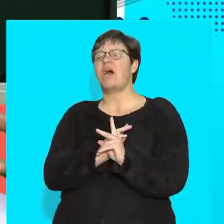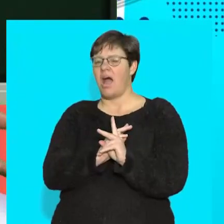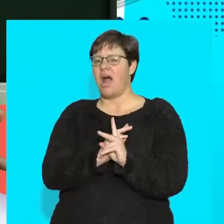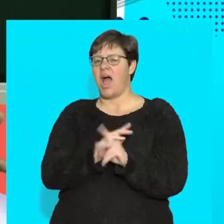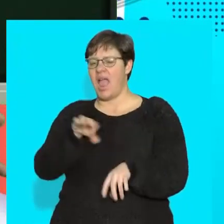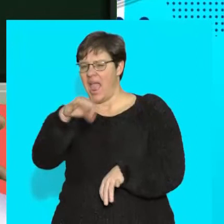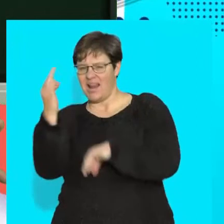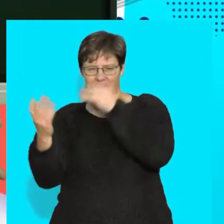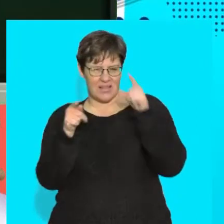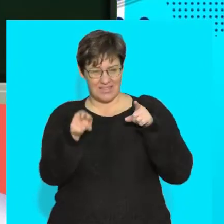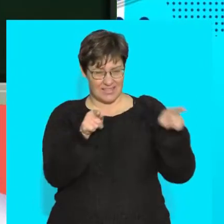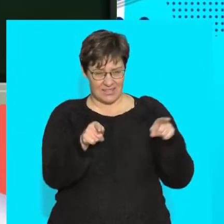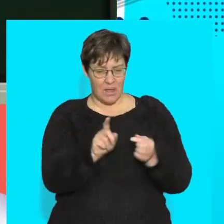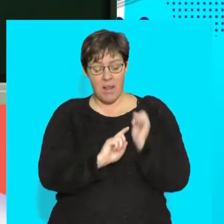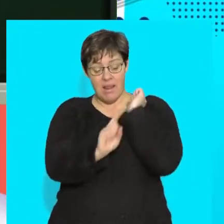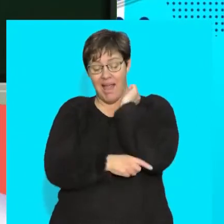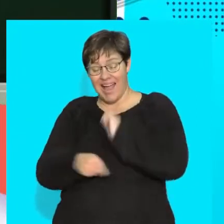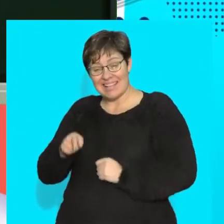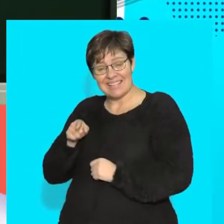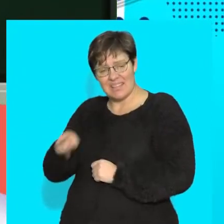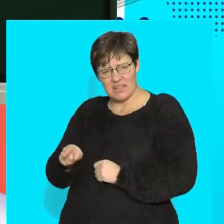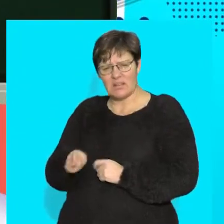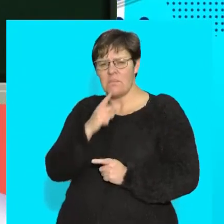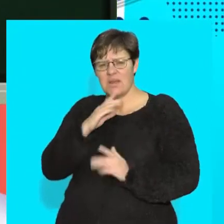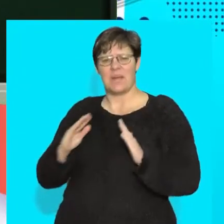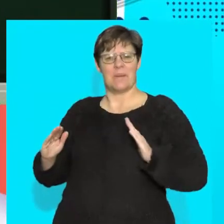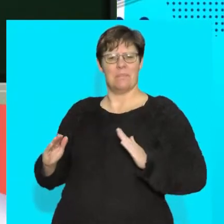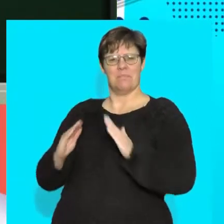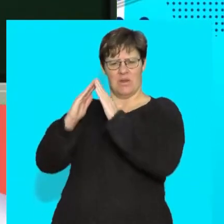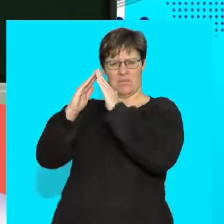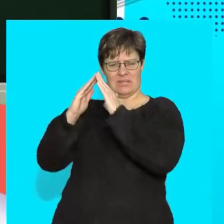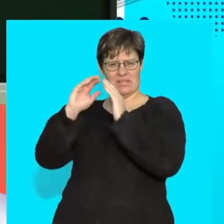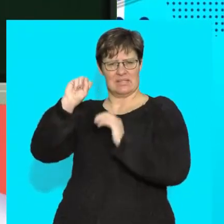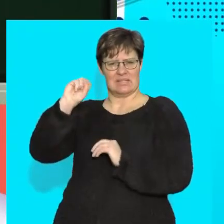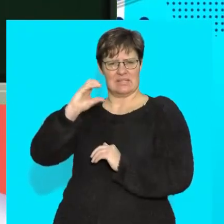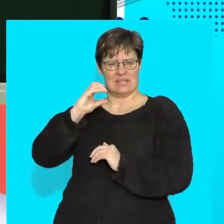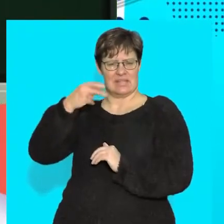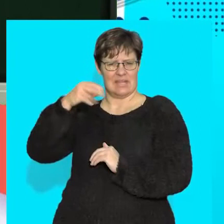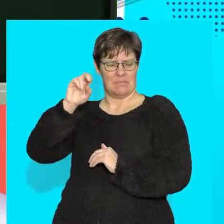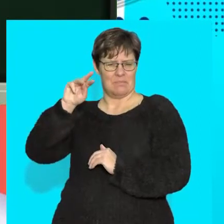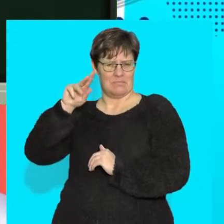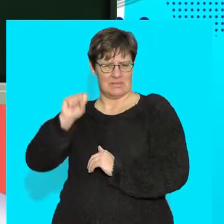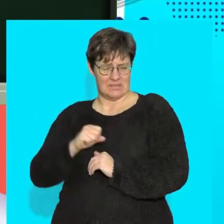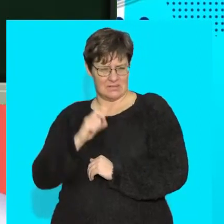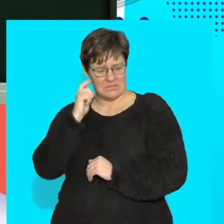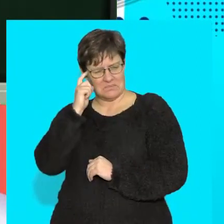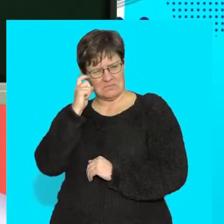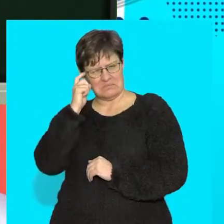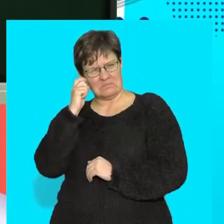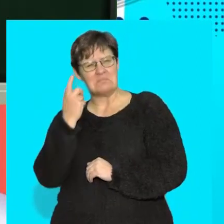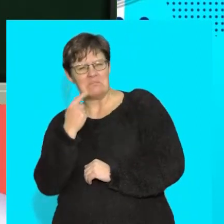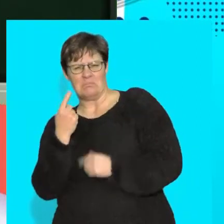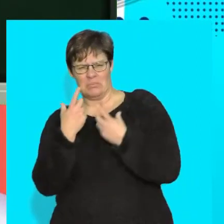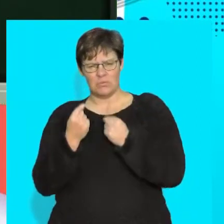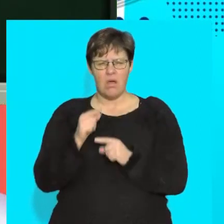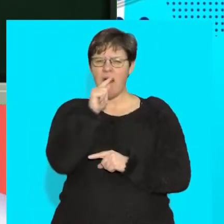thing that we're actually going to try and look at are these pyramid schemes, right, that people have and people are doing